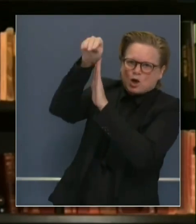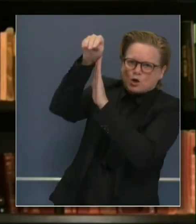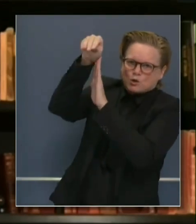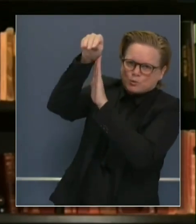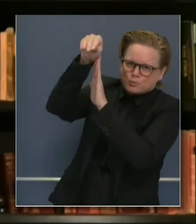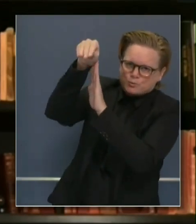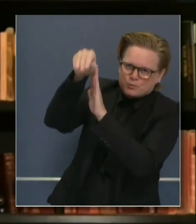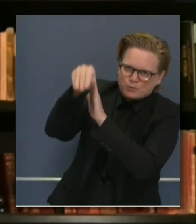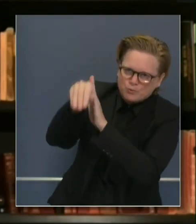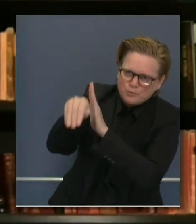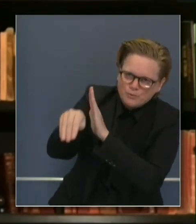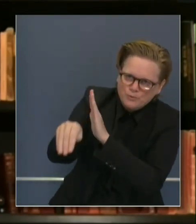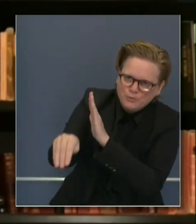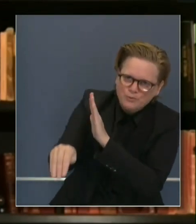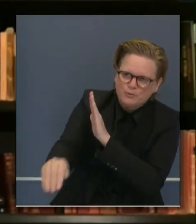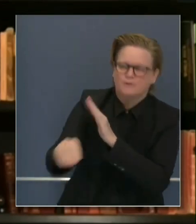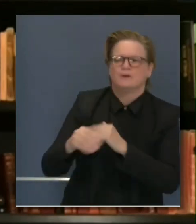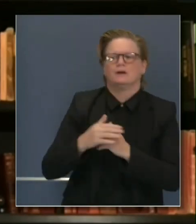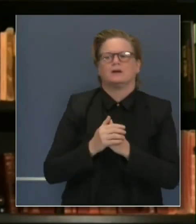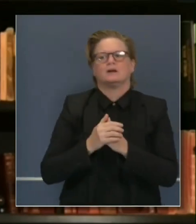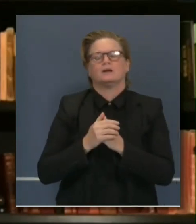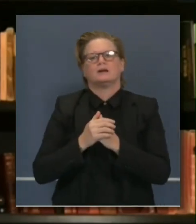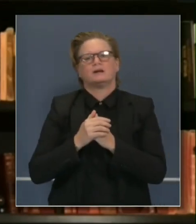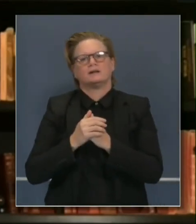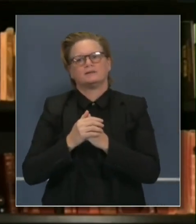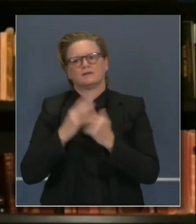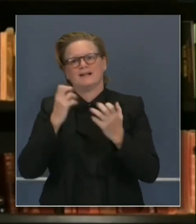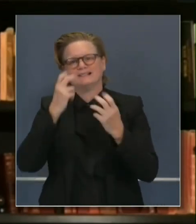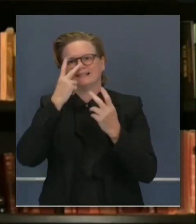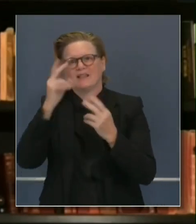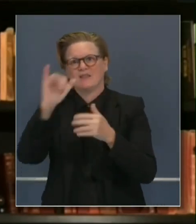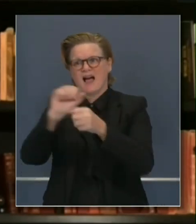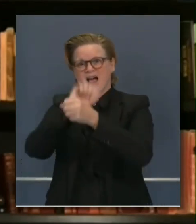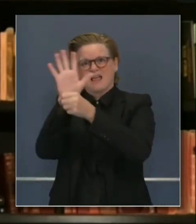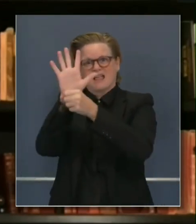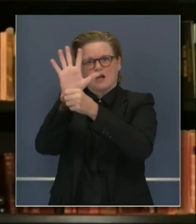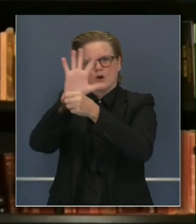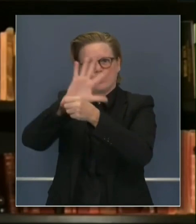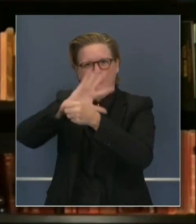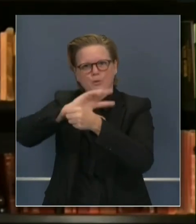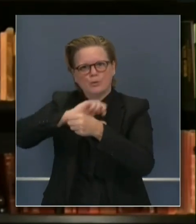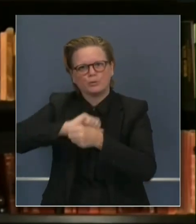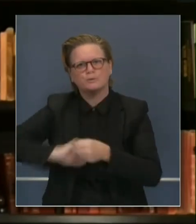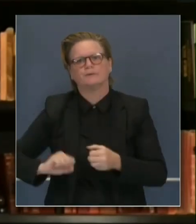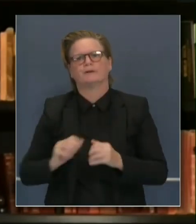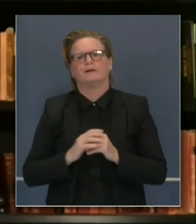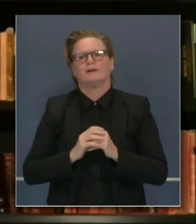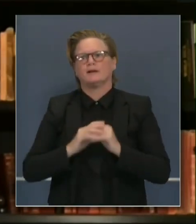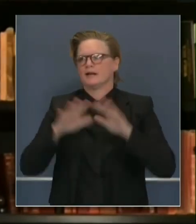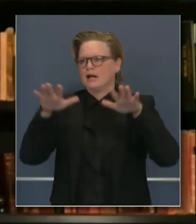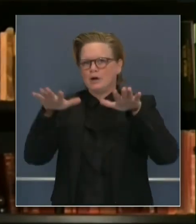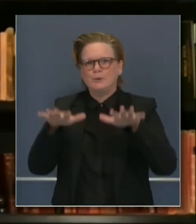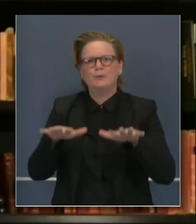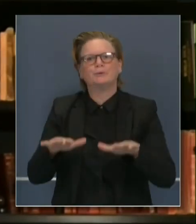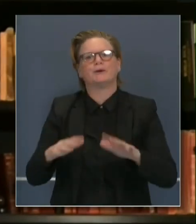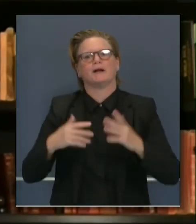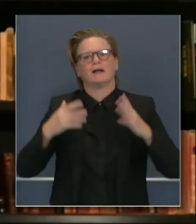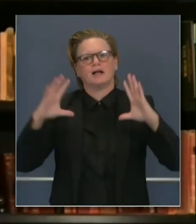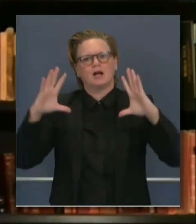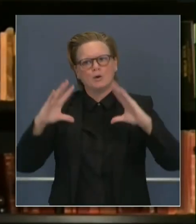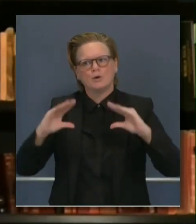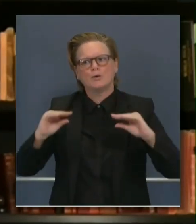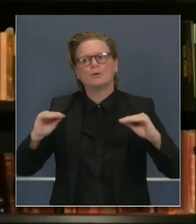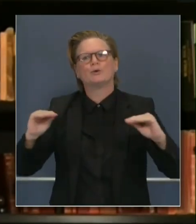to vaccine. And that's what we're all being called to do. And I'm grateful to all of you, humbled by this